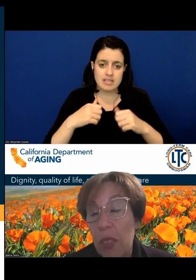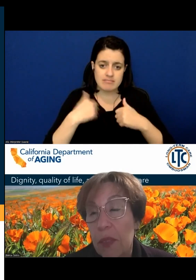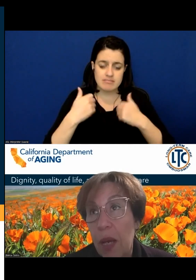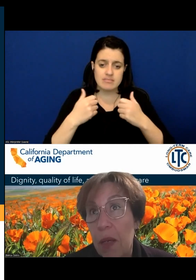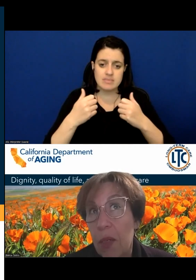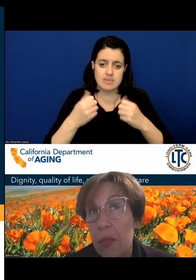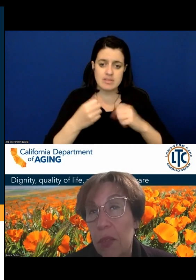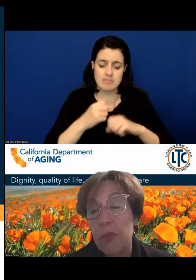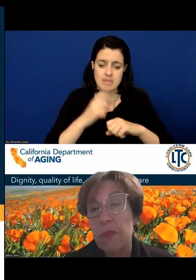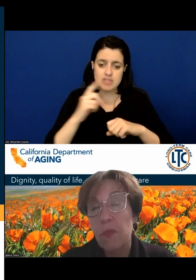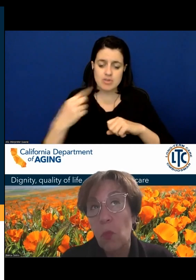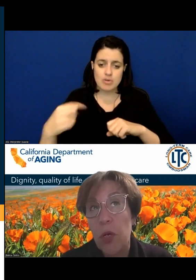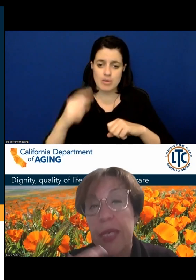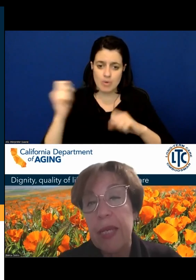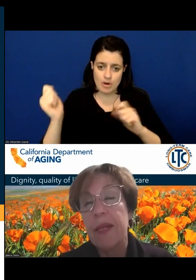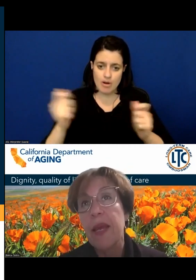we're all